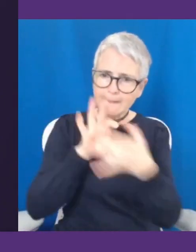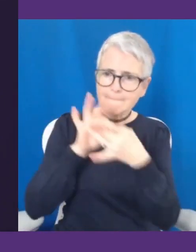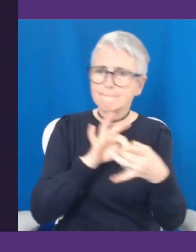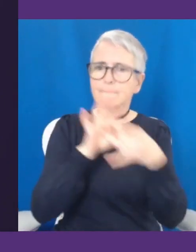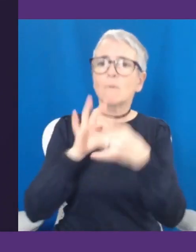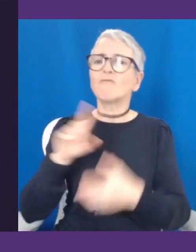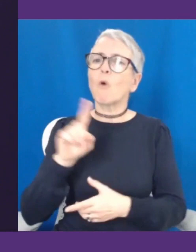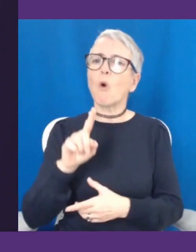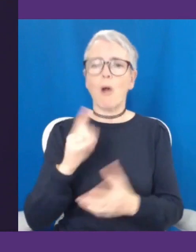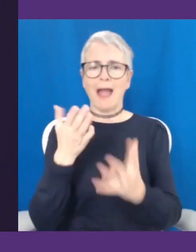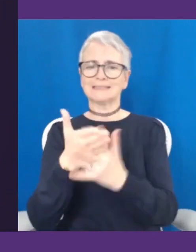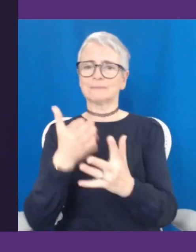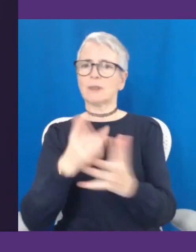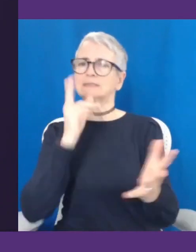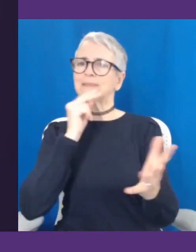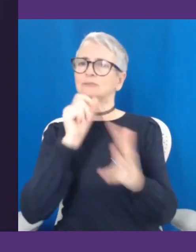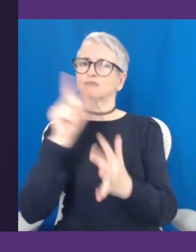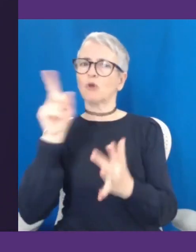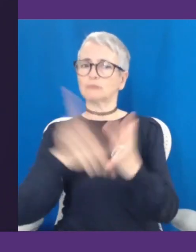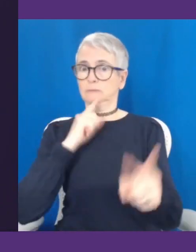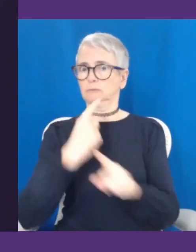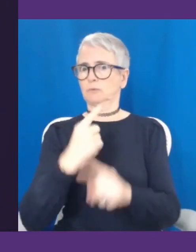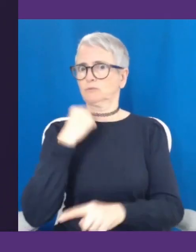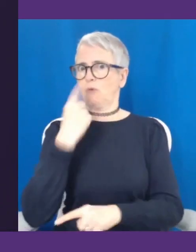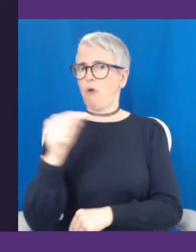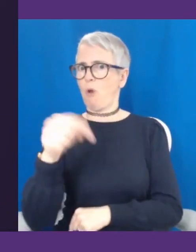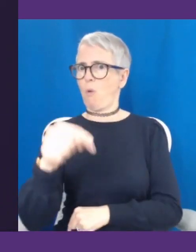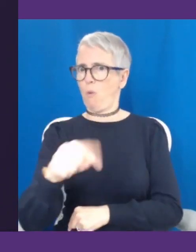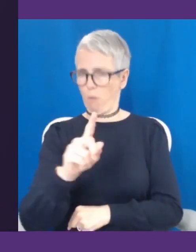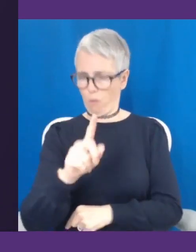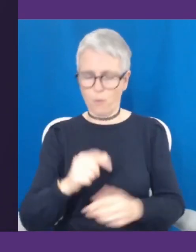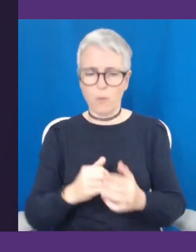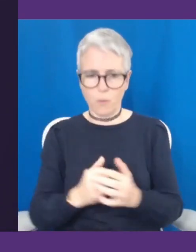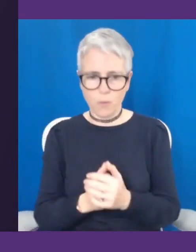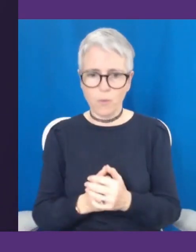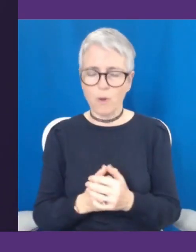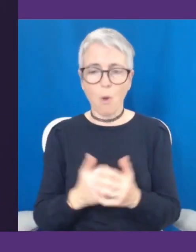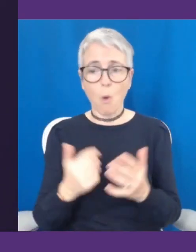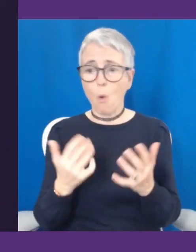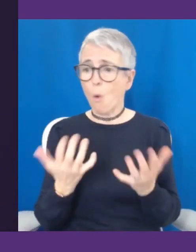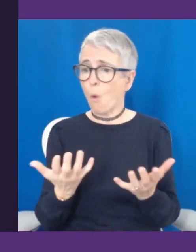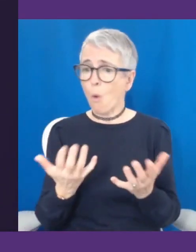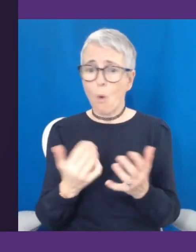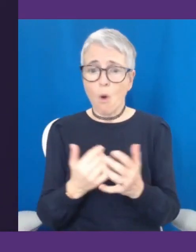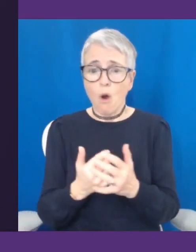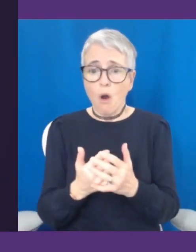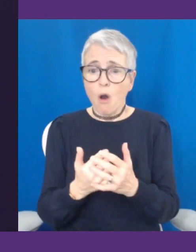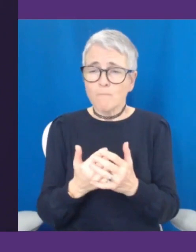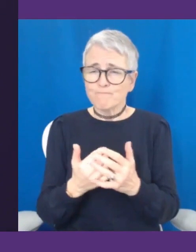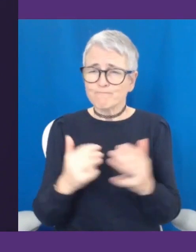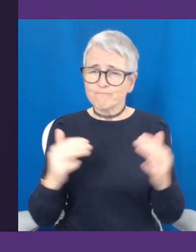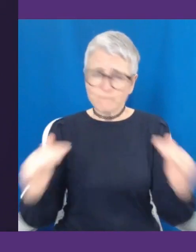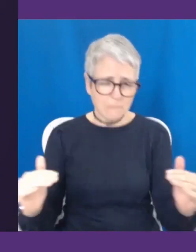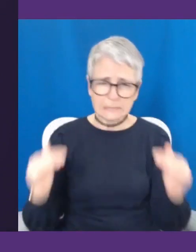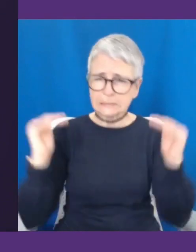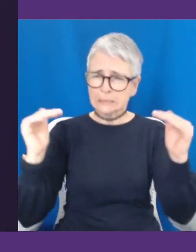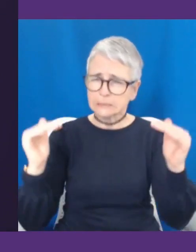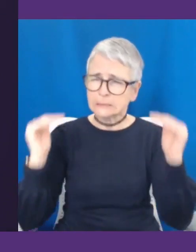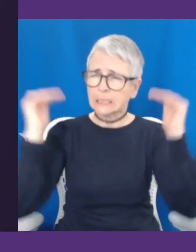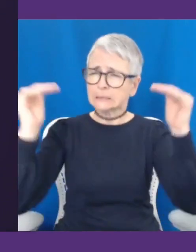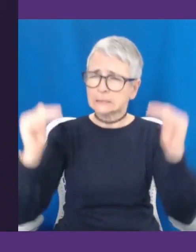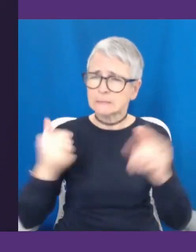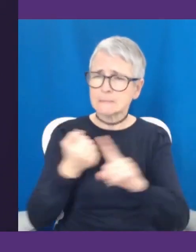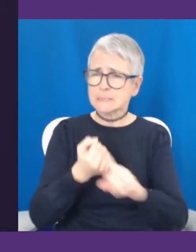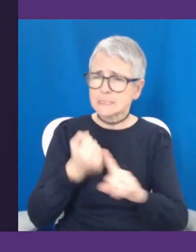talk about tomorrow, or just simply trying to push the standards forward, trying to make things easier to do, make it better for